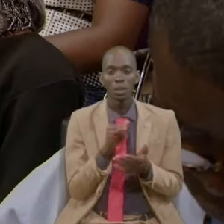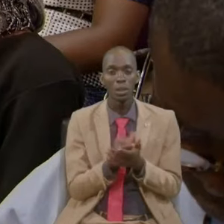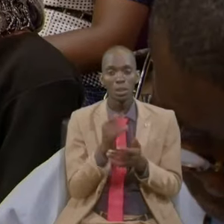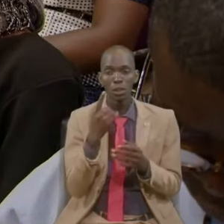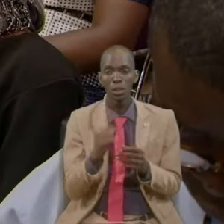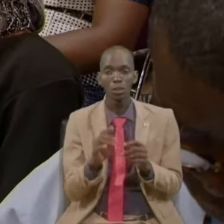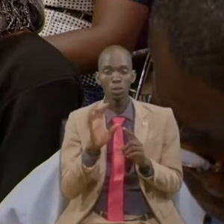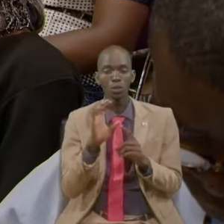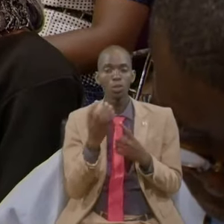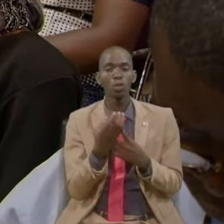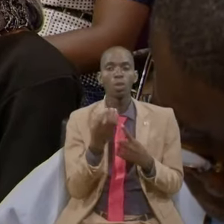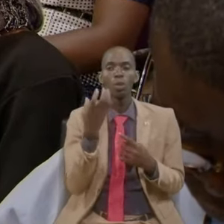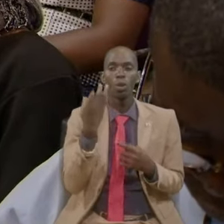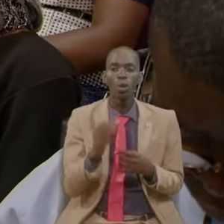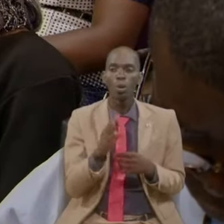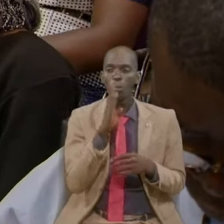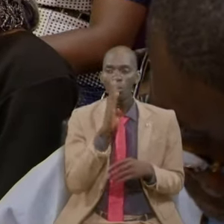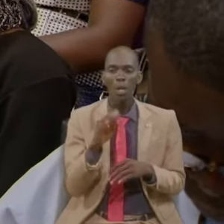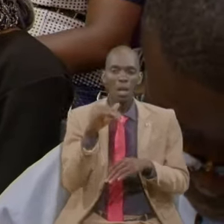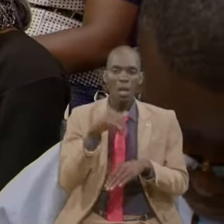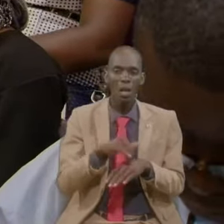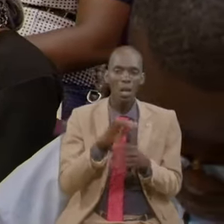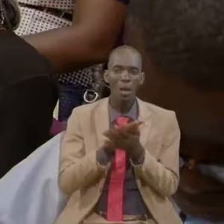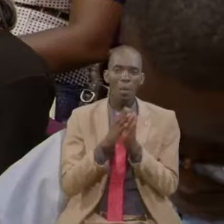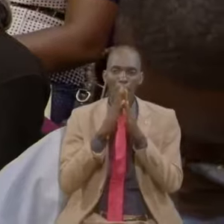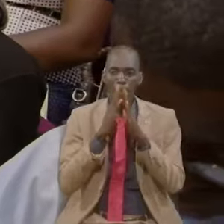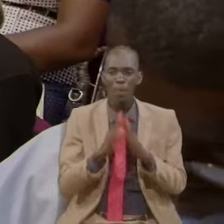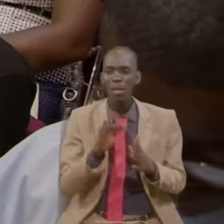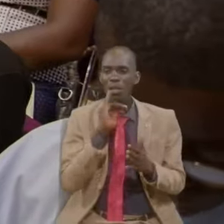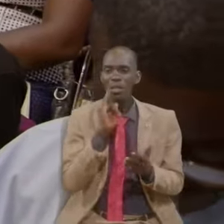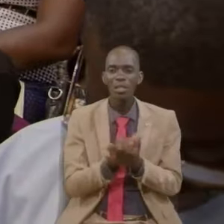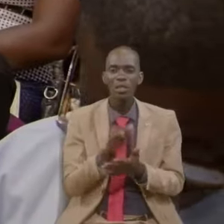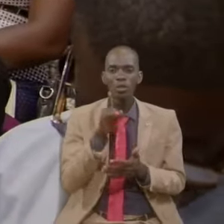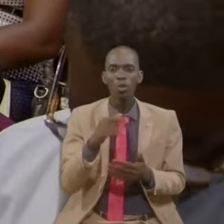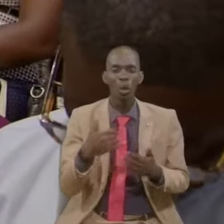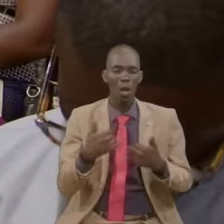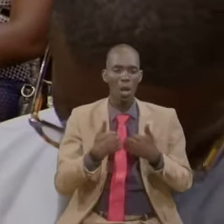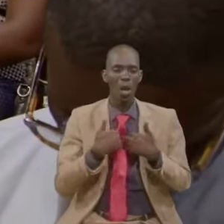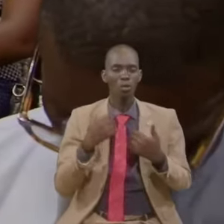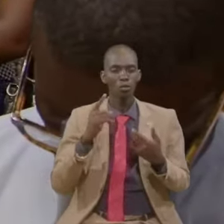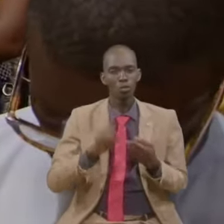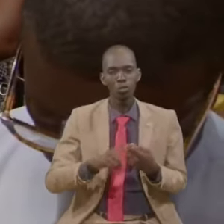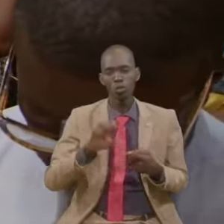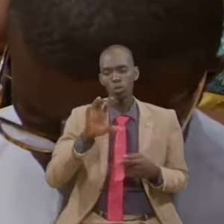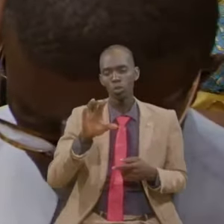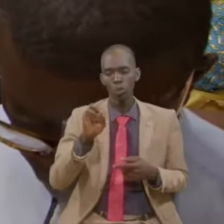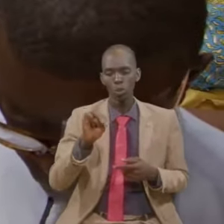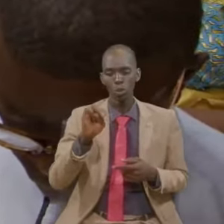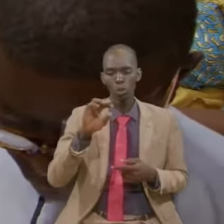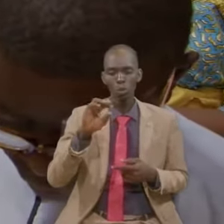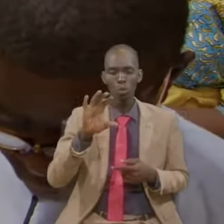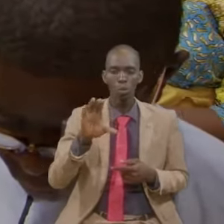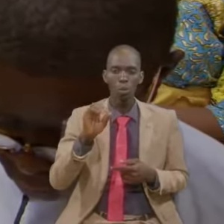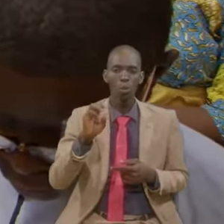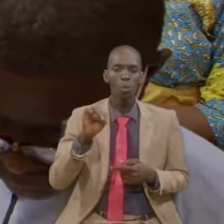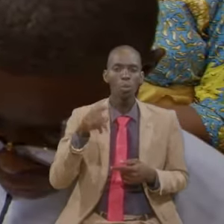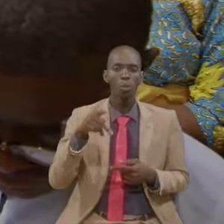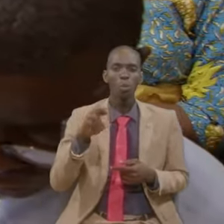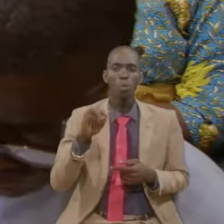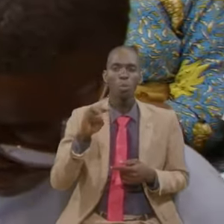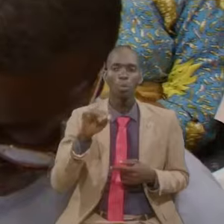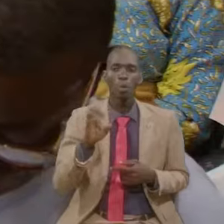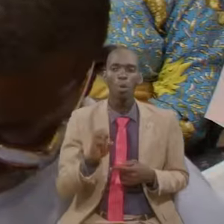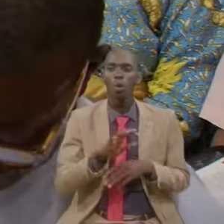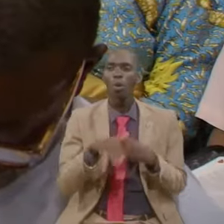at peace is that you have to compromise, and all that you have learned in the Word of God